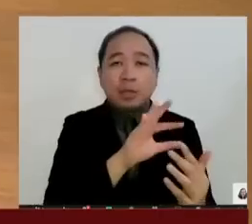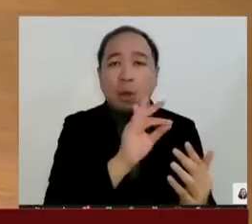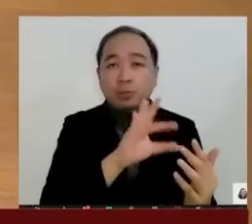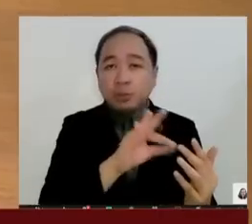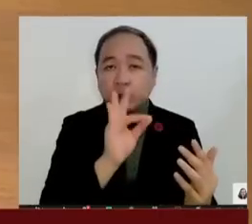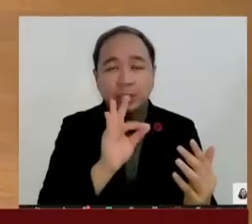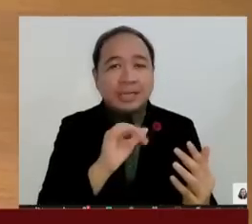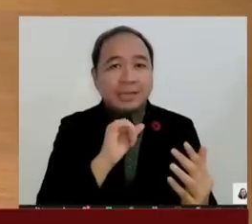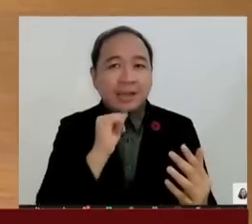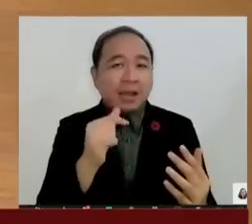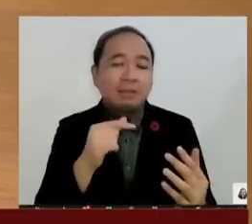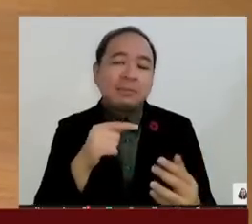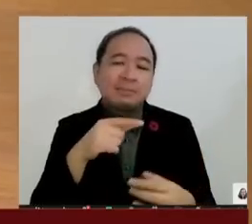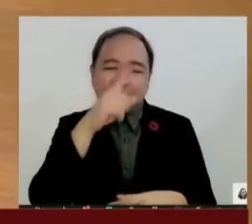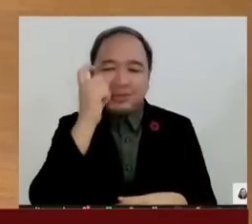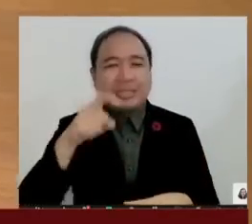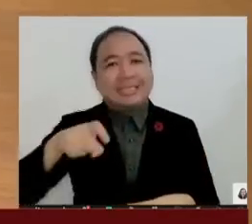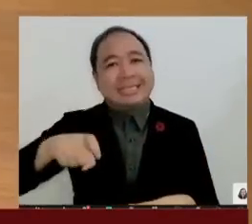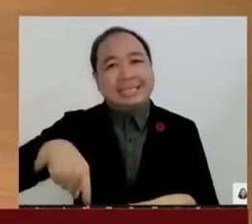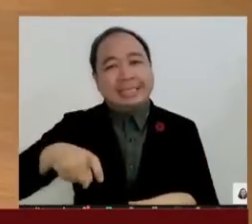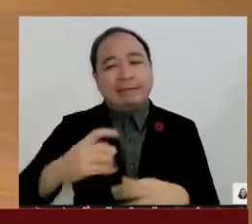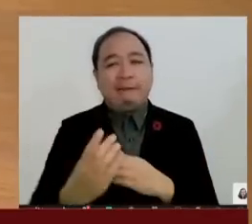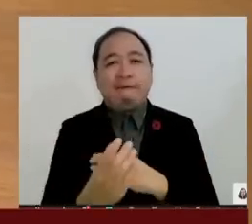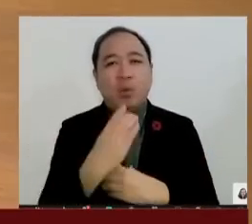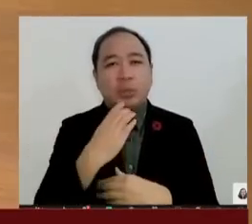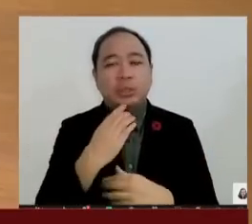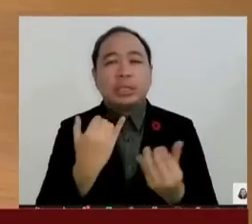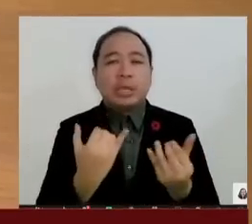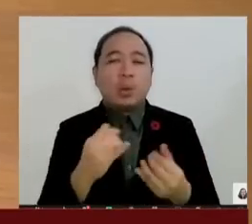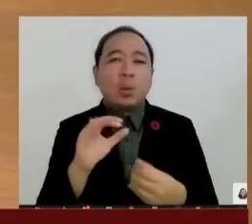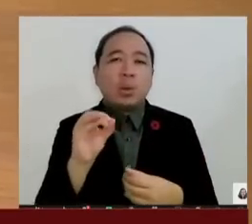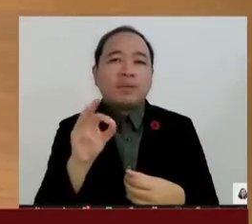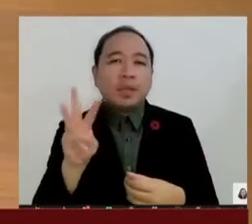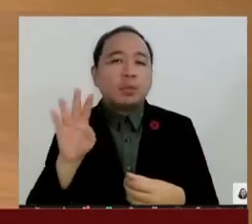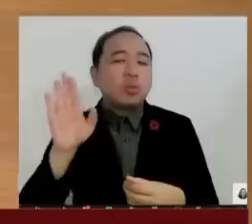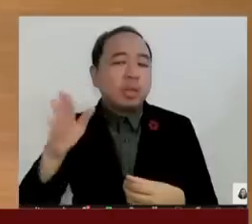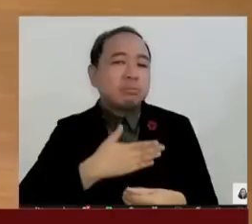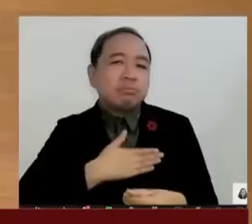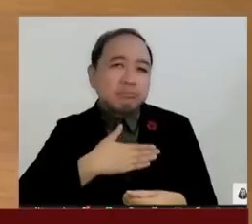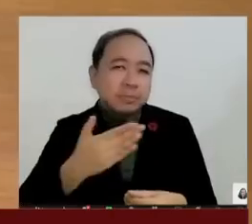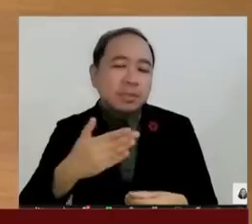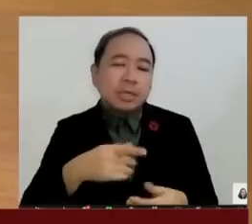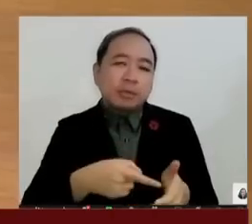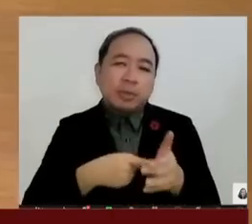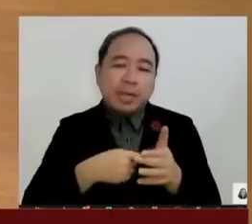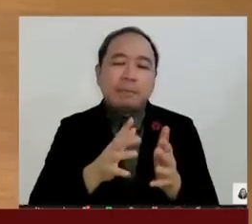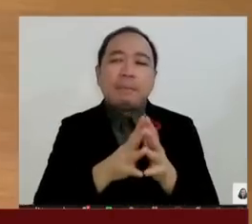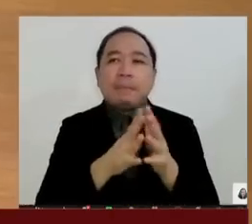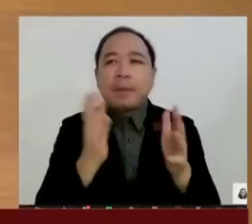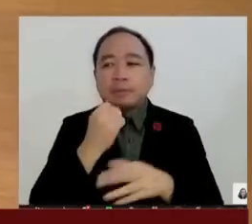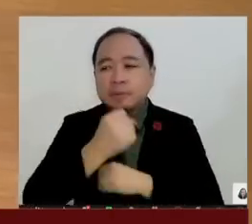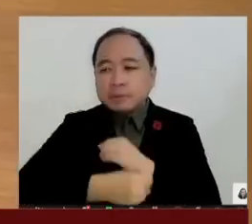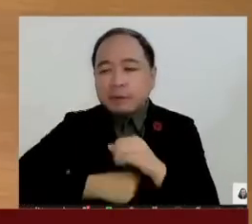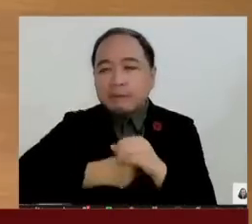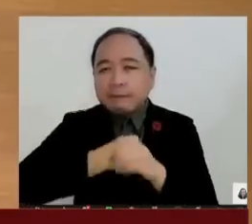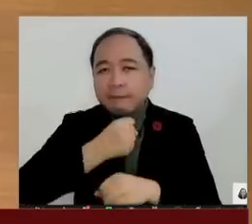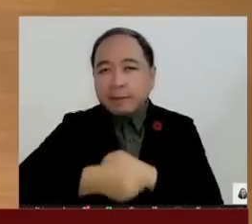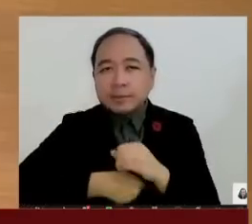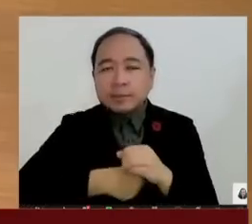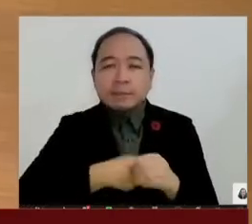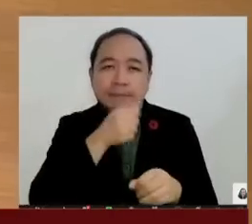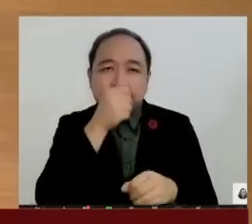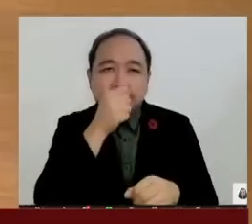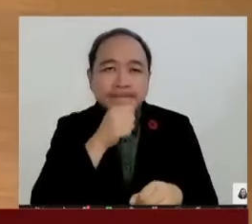a noble calling that our OFWs have answered, requiring great sacrifice from them, their families, and their